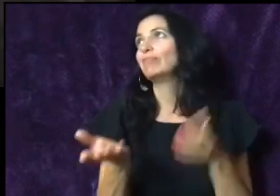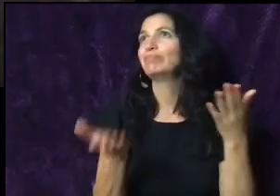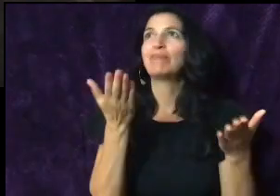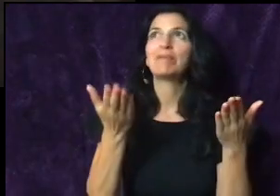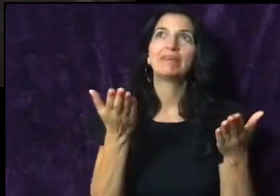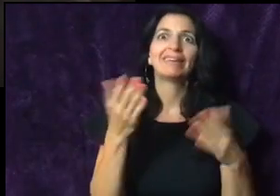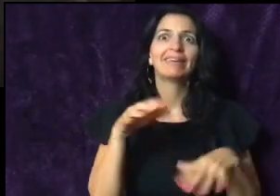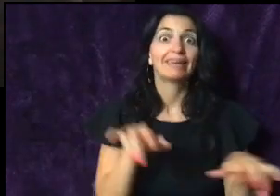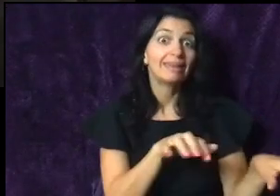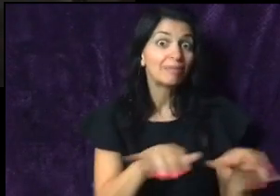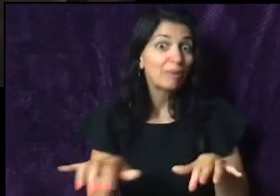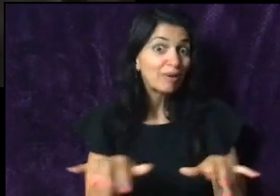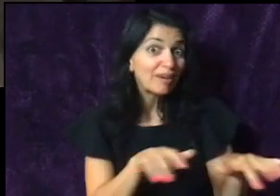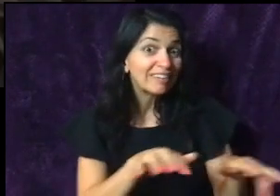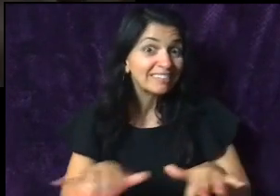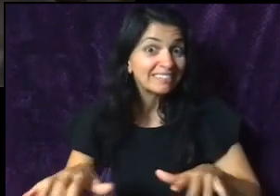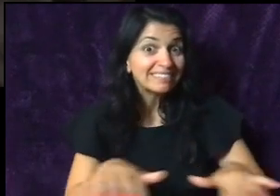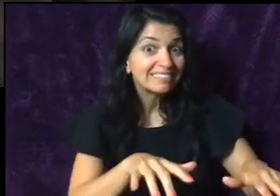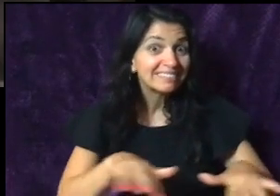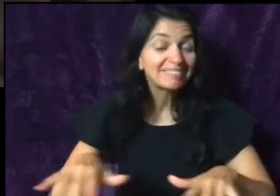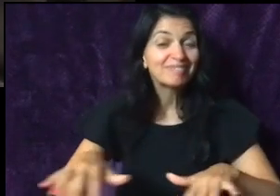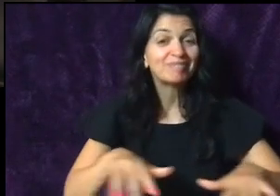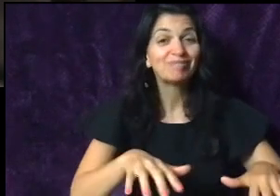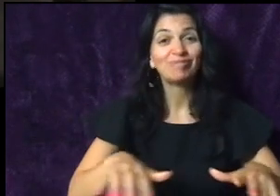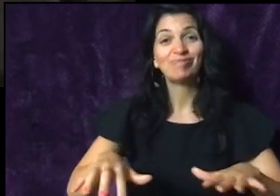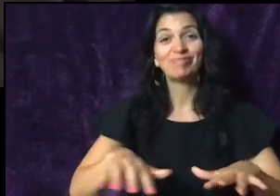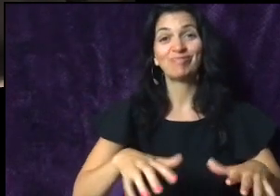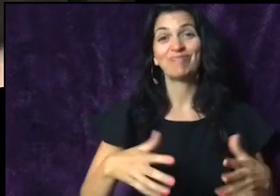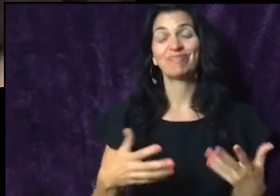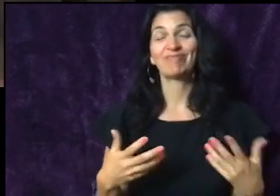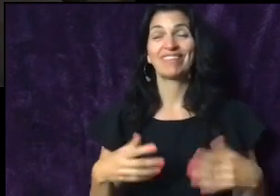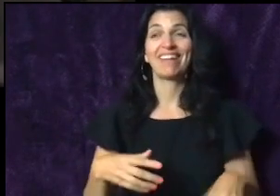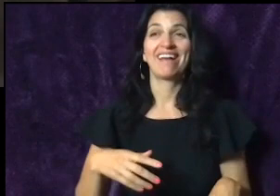you might hear the keyboard,